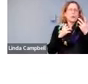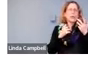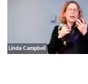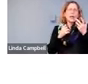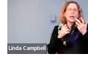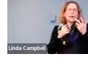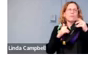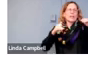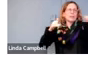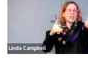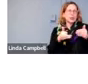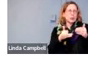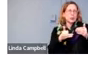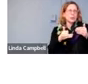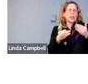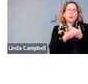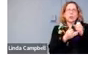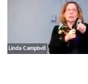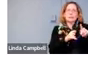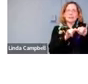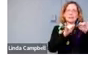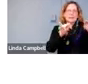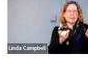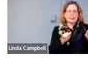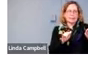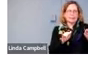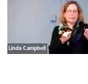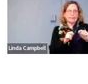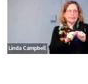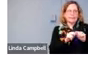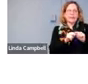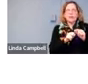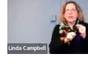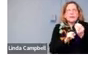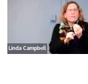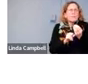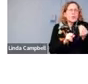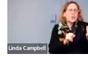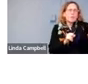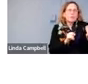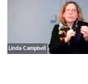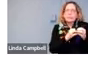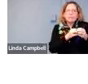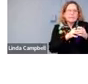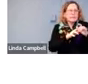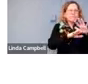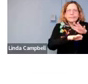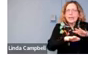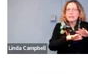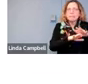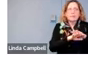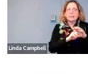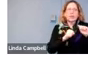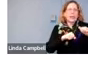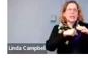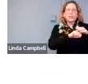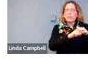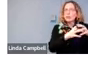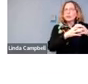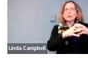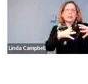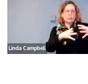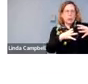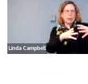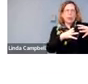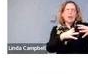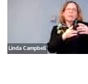The point of this is to demonstrate that if we introduce a new species to the system, and there's just a few